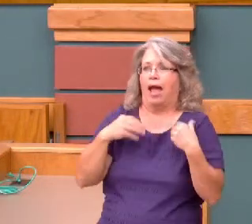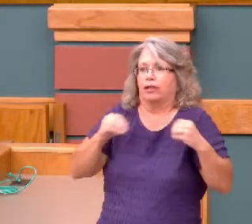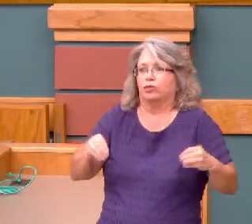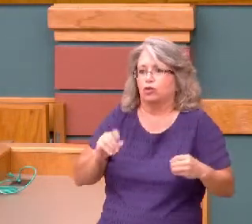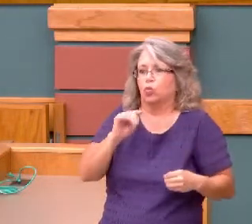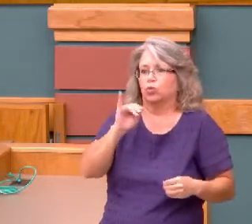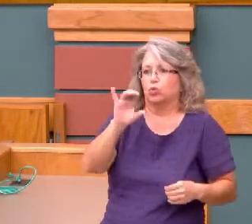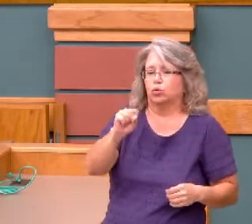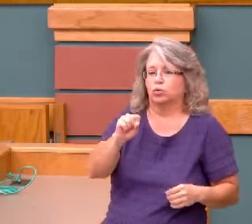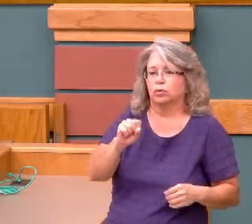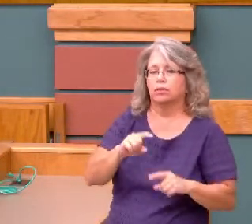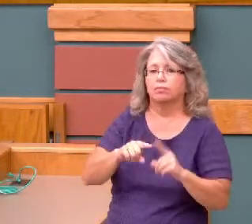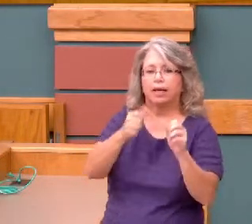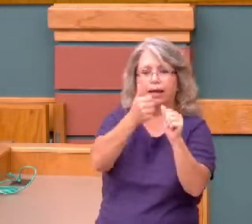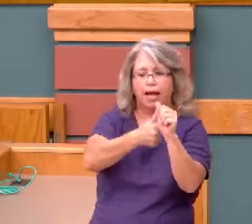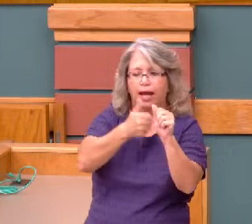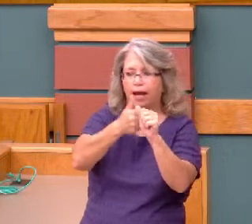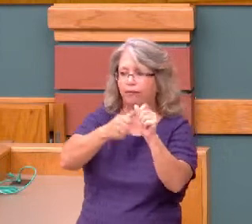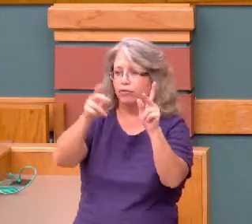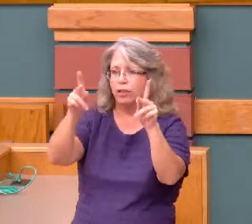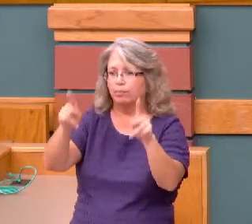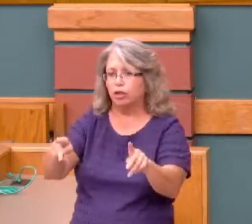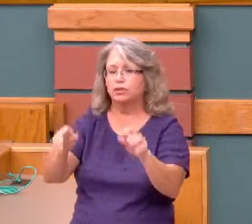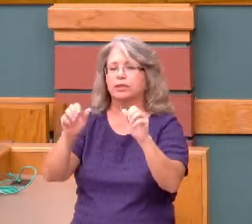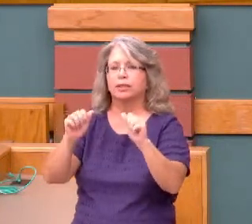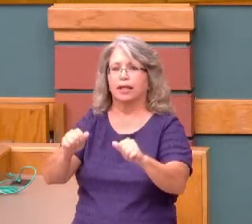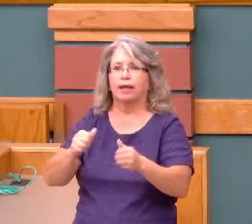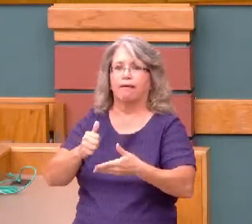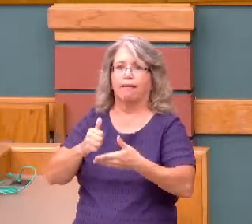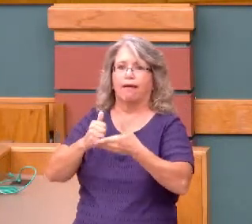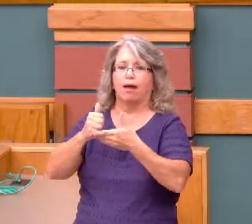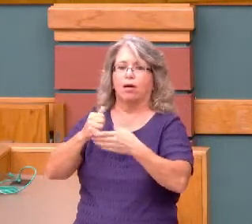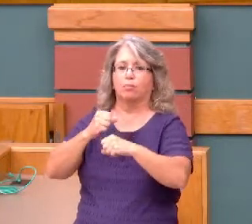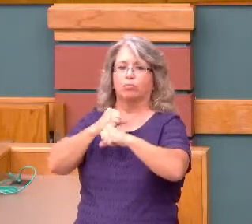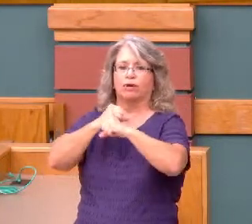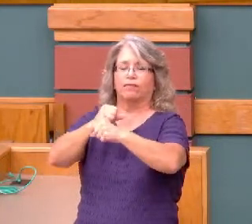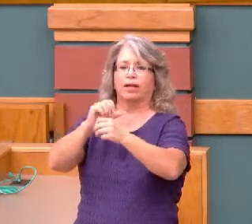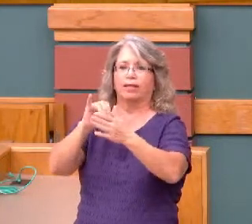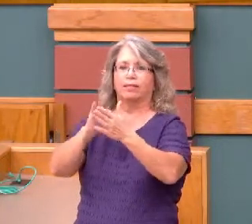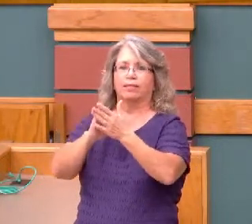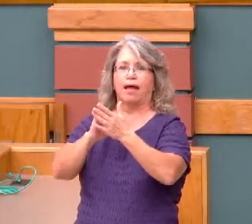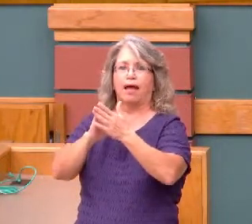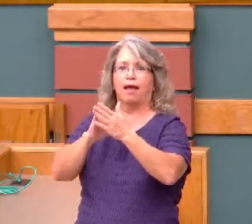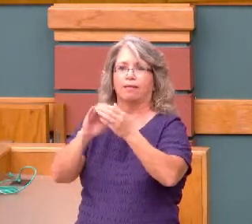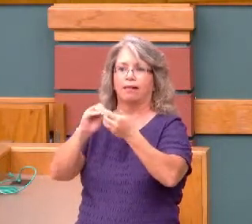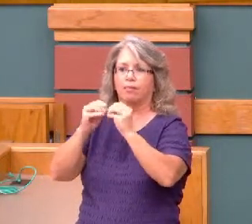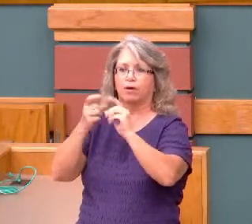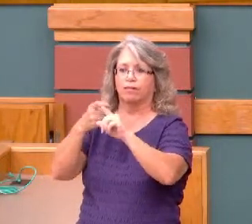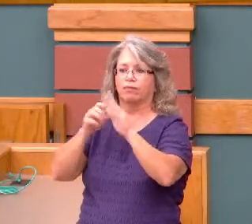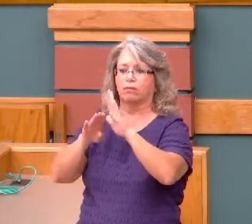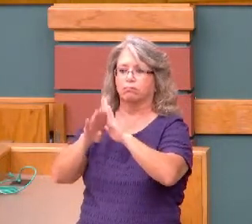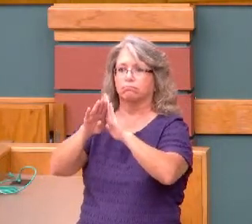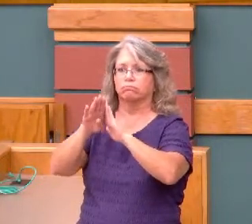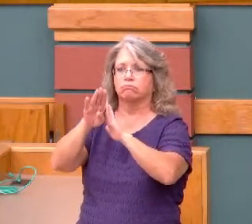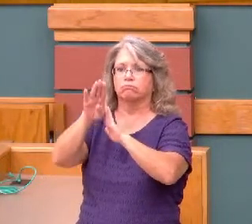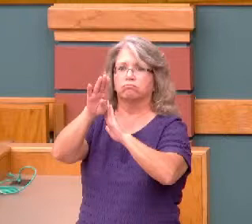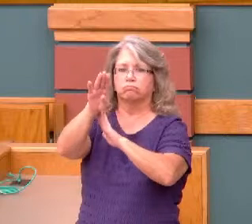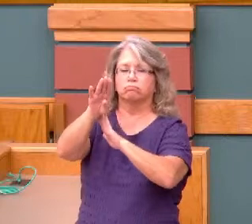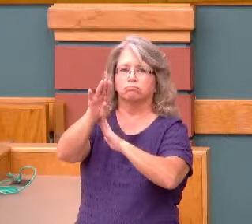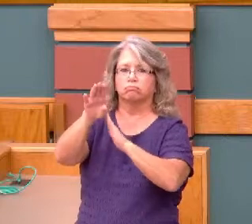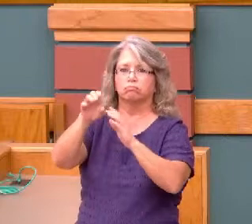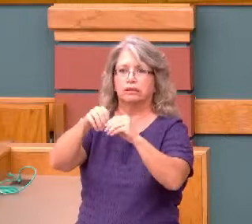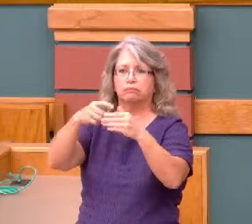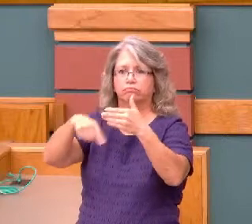keep that red line from going up even faster in the coming weeks ahead. And you heard about the treatments, and I don't